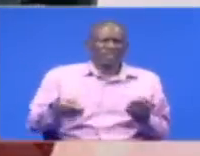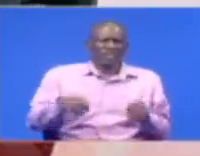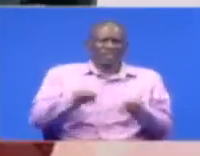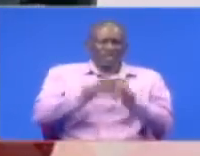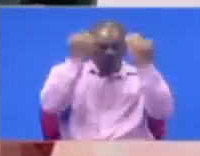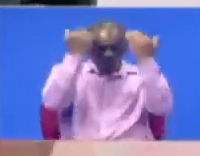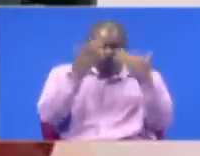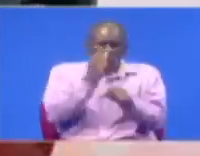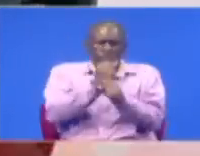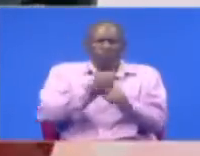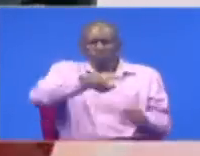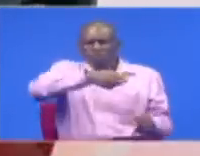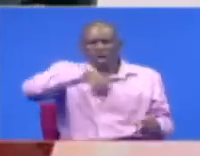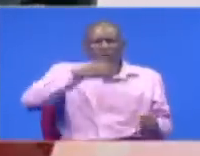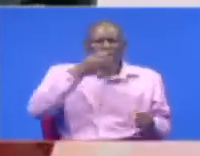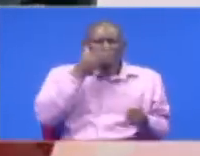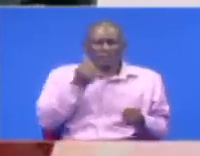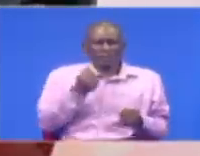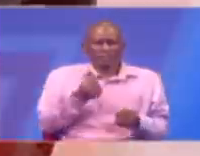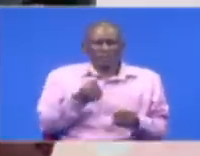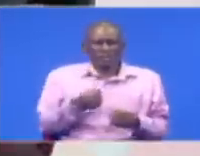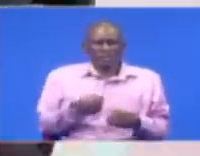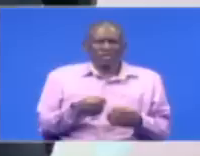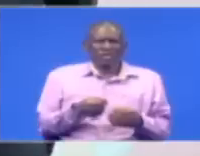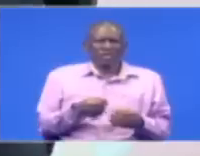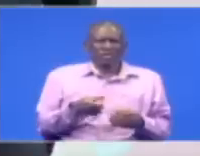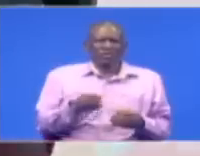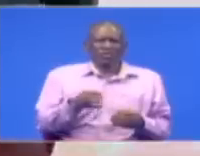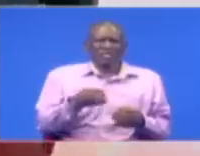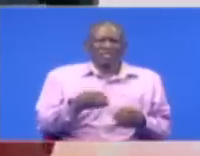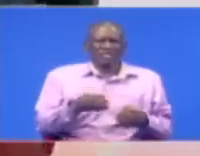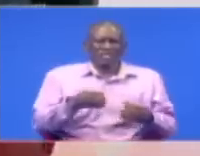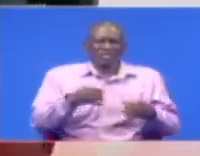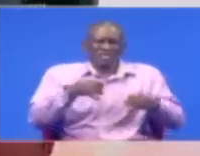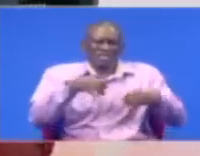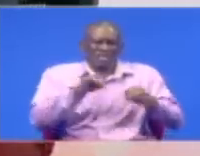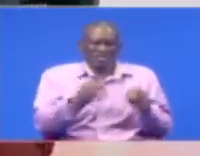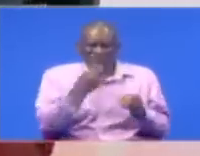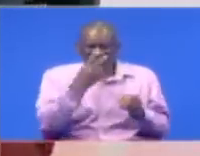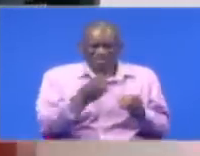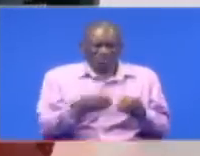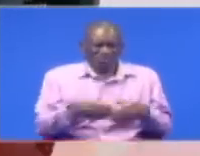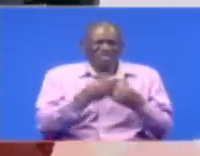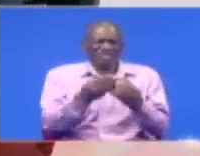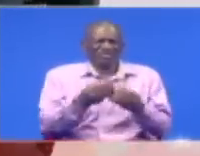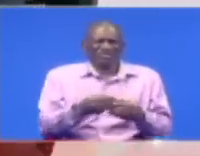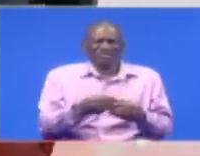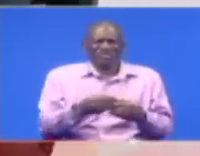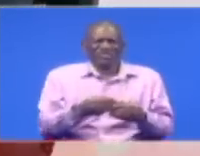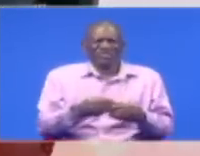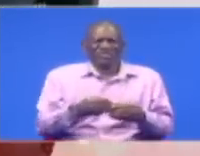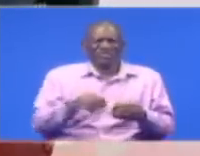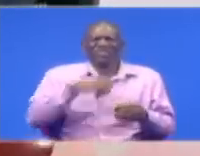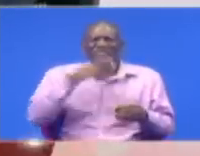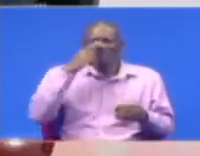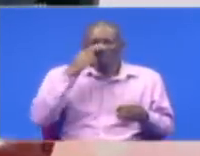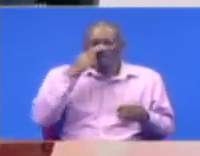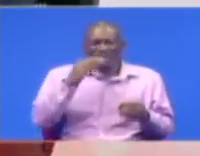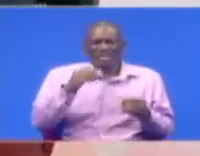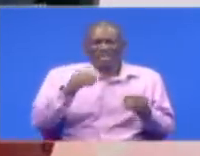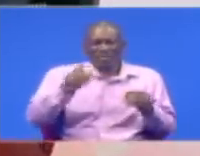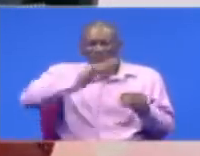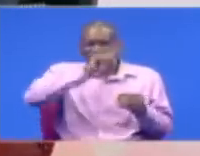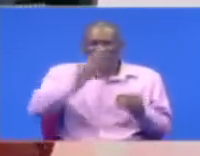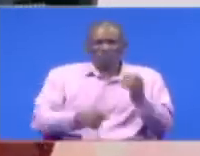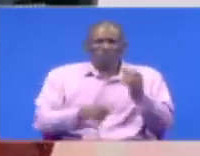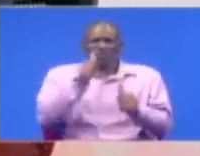know best. We posed what appeared to be a very innocuous question. Which house should